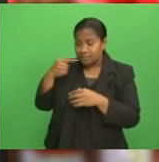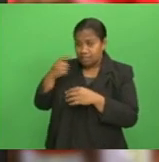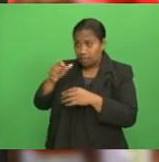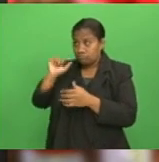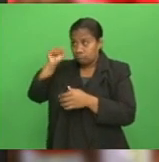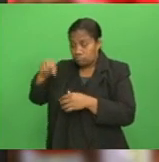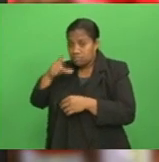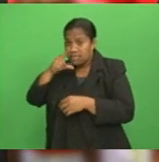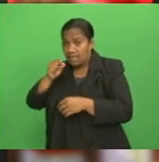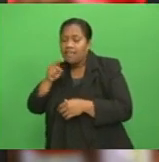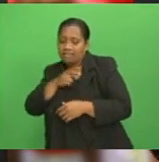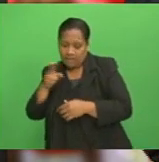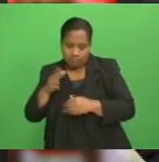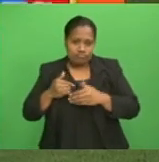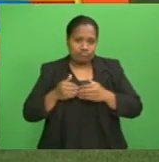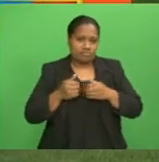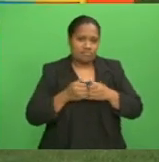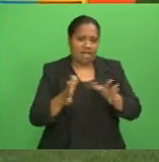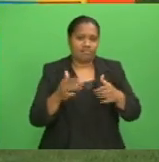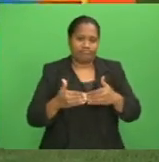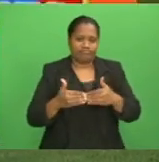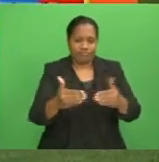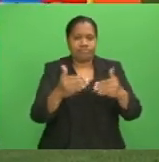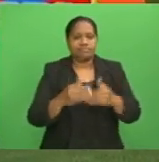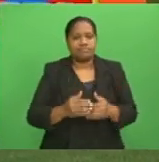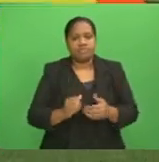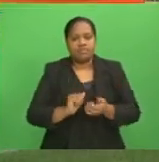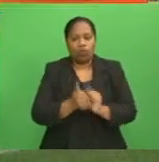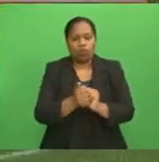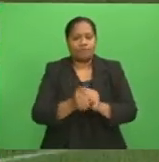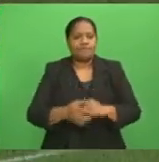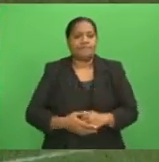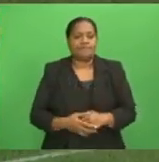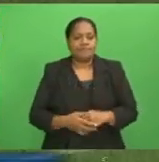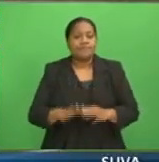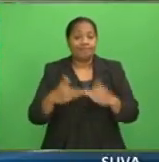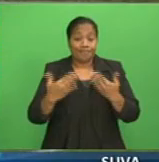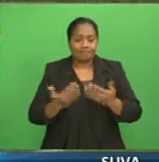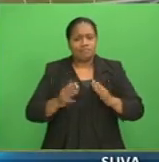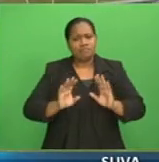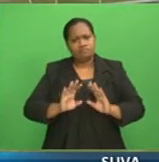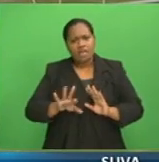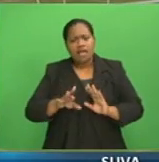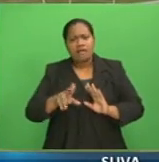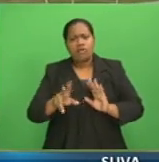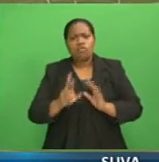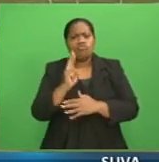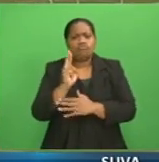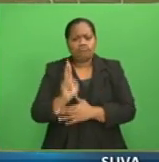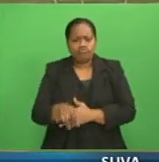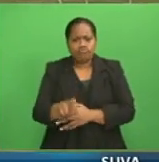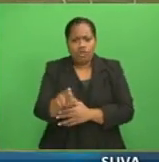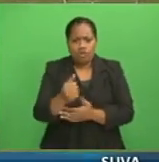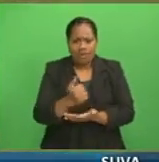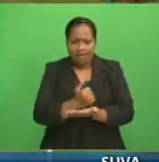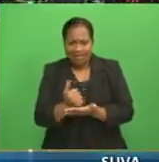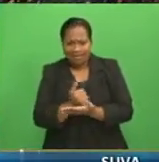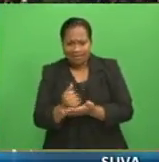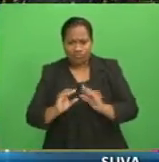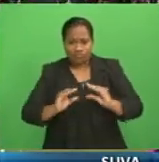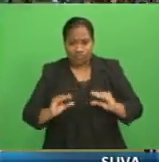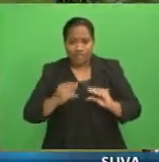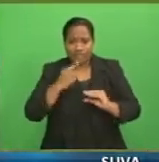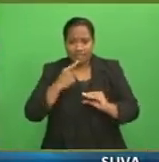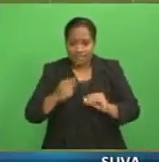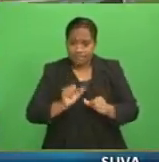Caroline Tavi has more. We wait for the start. Rewa acting head coach Marika Rondu says the best option for the Fiji